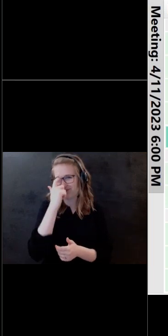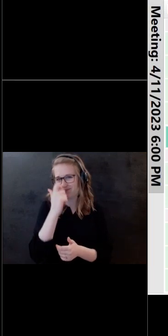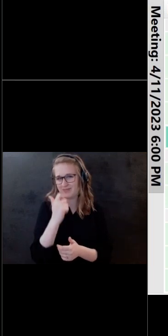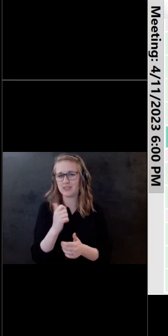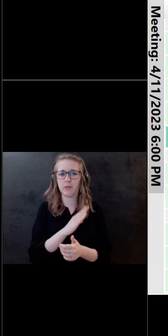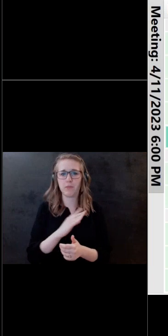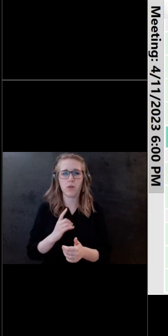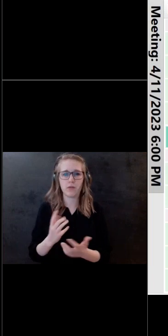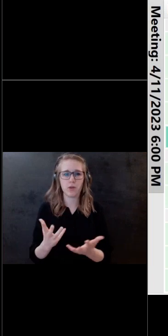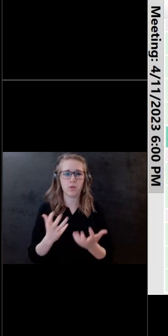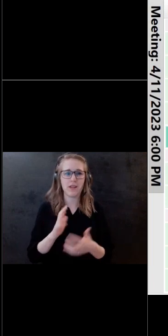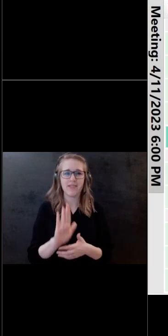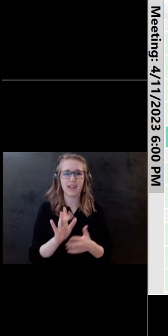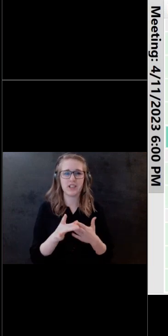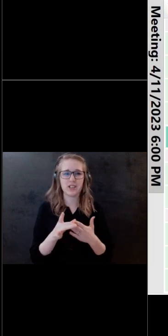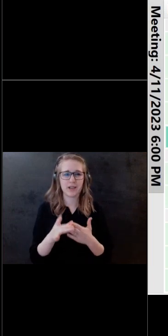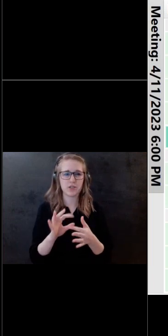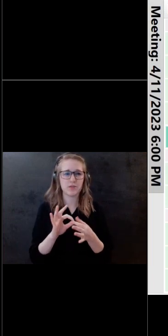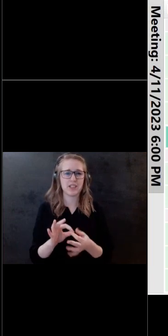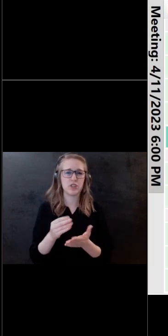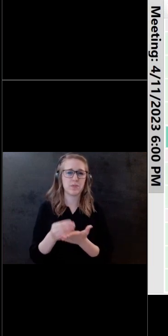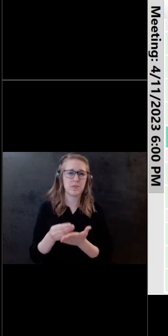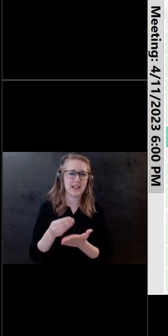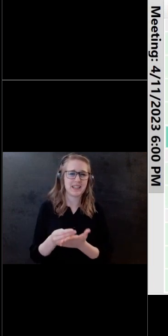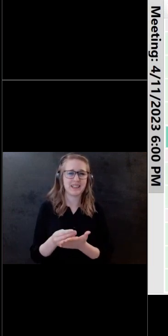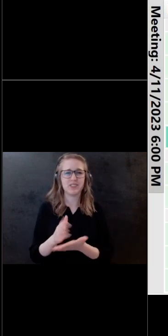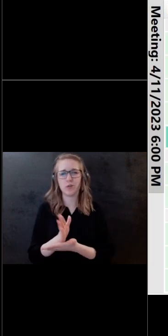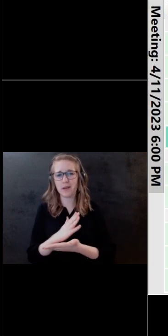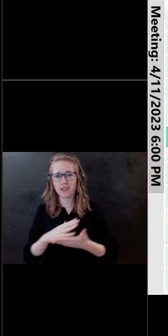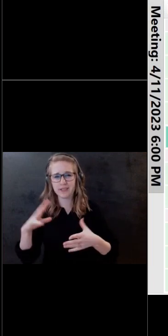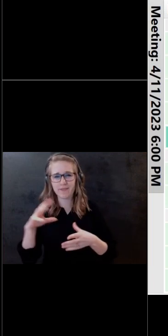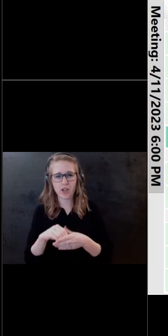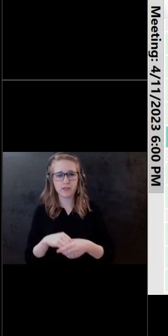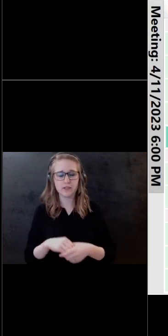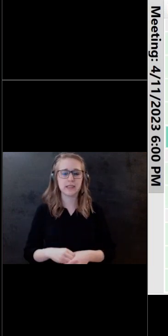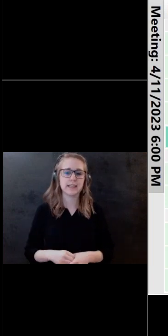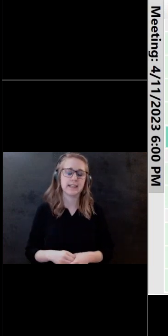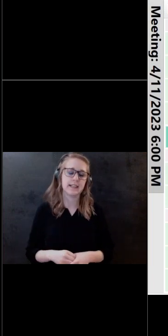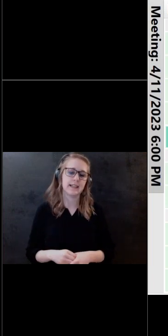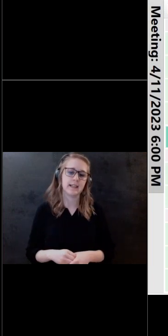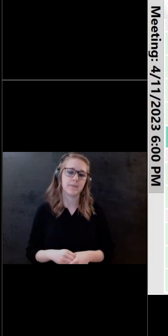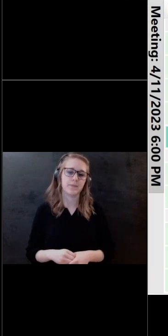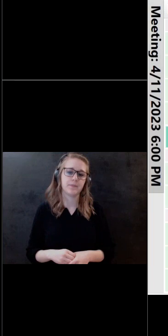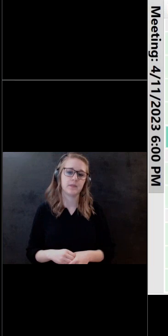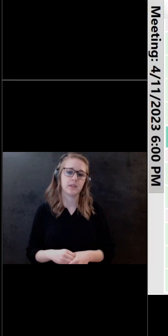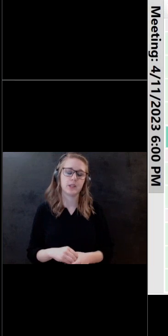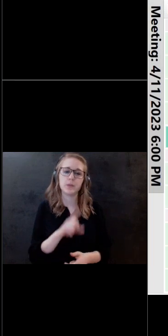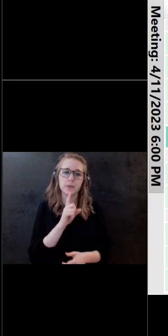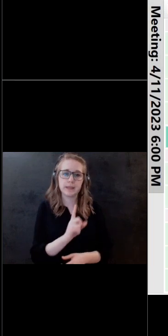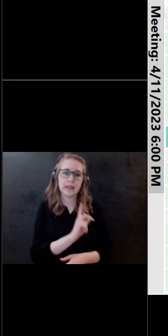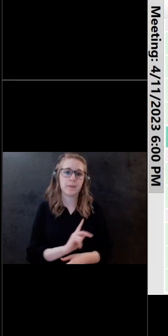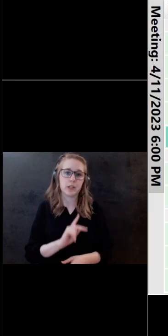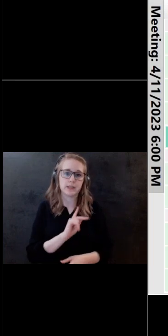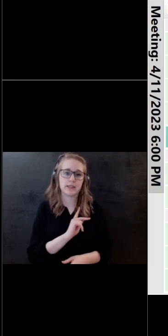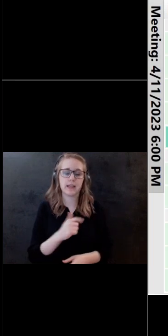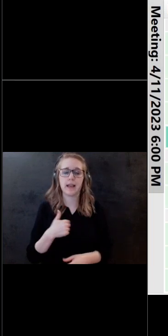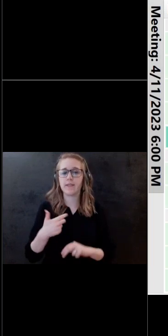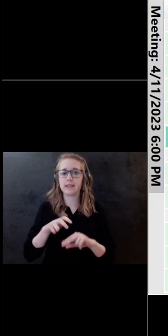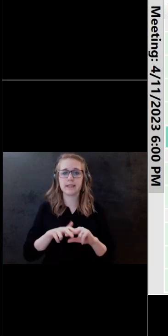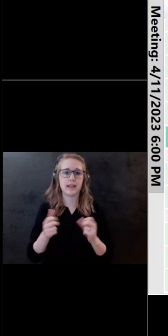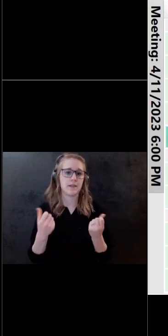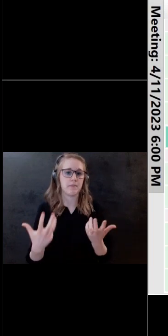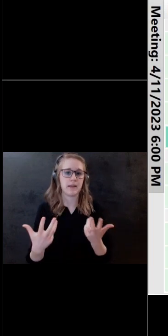direction on expenditure. So it has to do with budget as well. So, and we really, personally, I've sat on a lot of